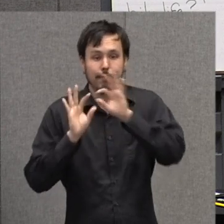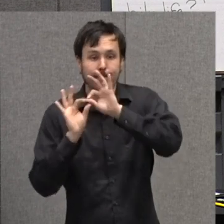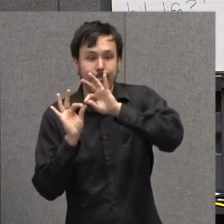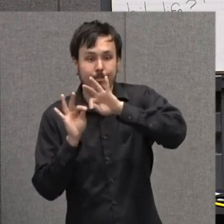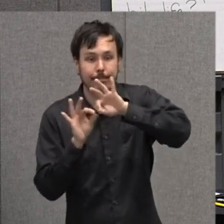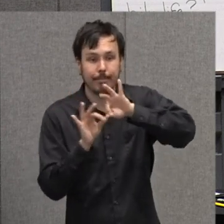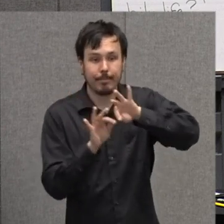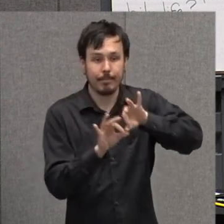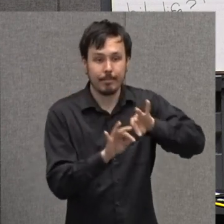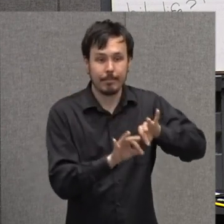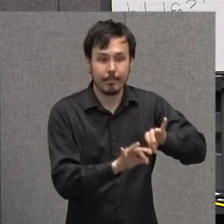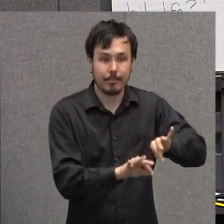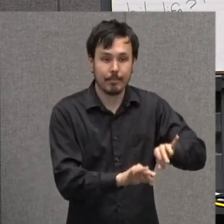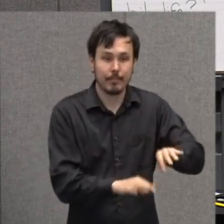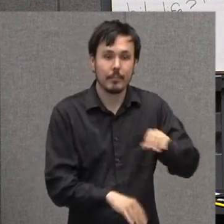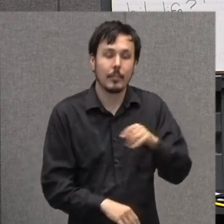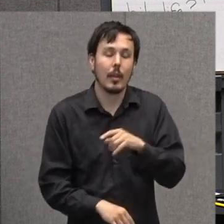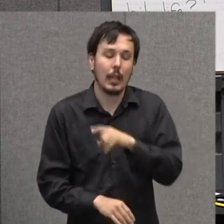diagonally